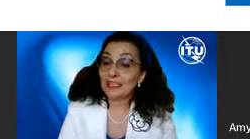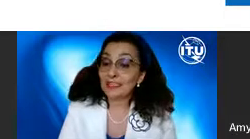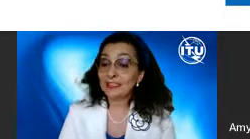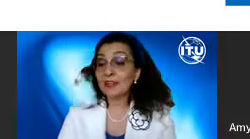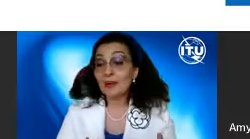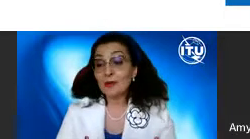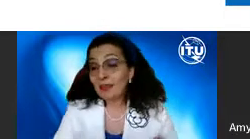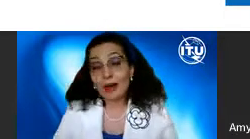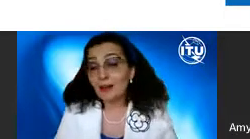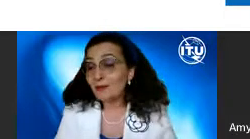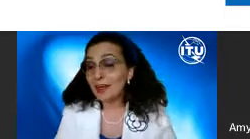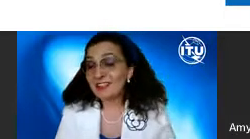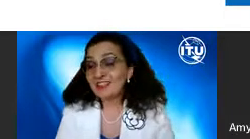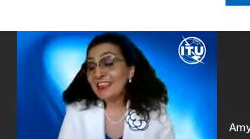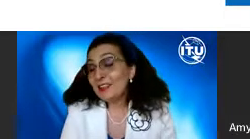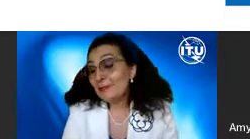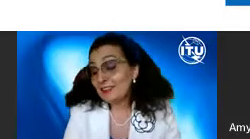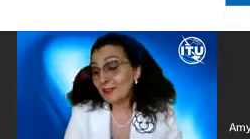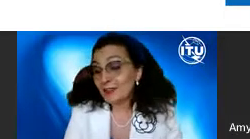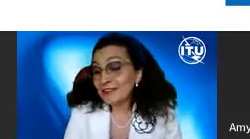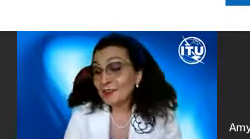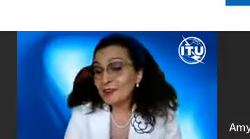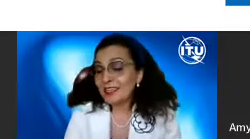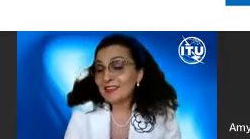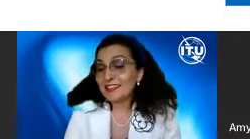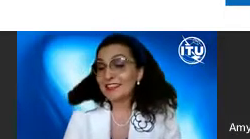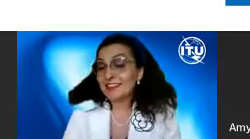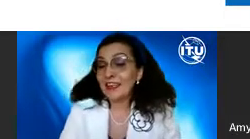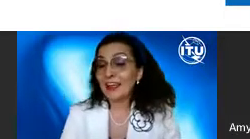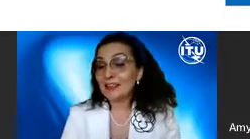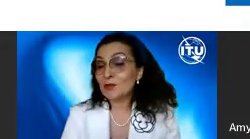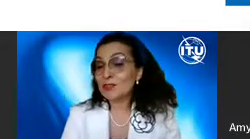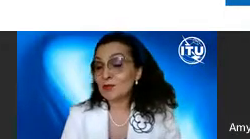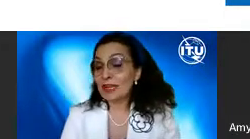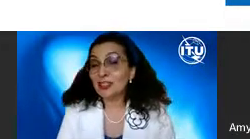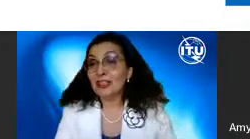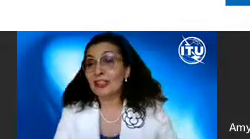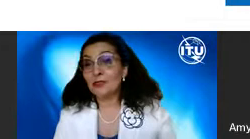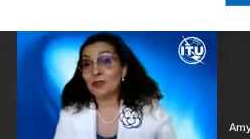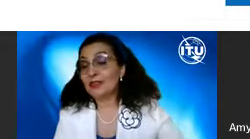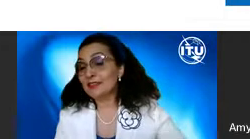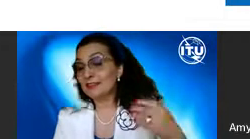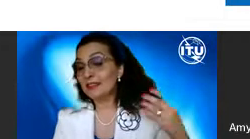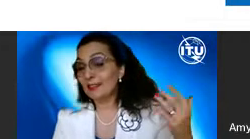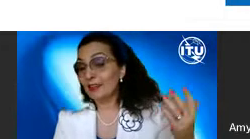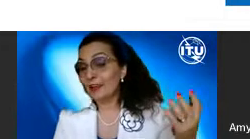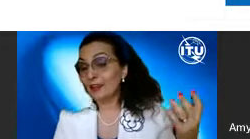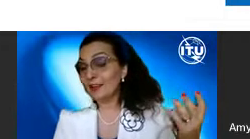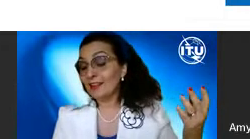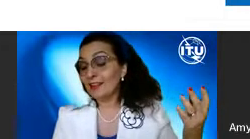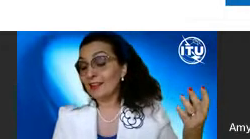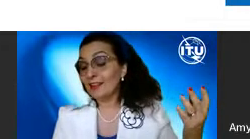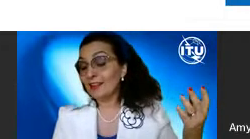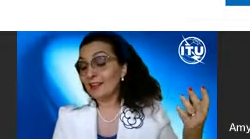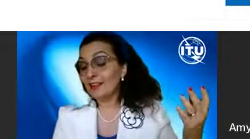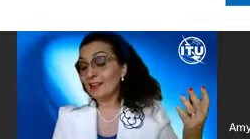with disabilities. By all of us, it depends on the circumstances. As was mentioned, for instance,